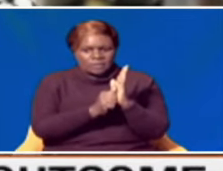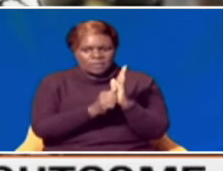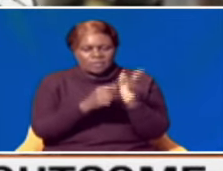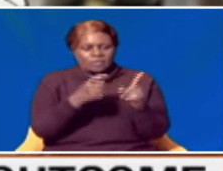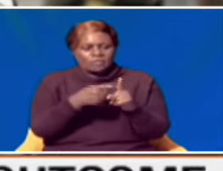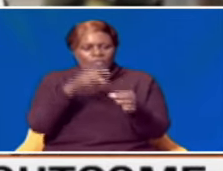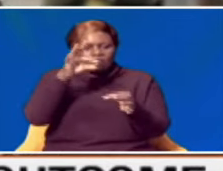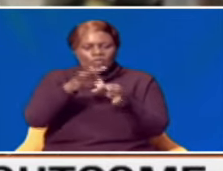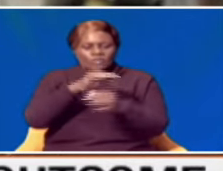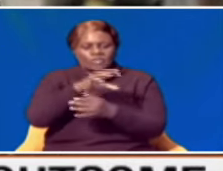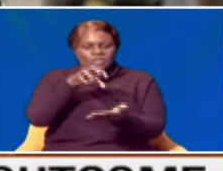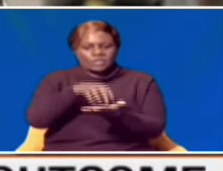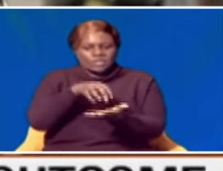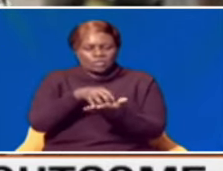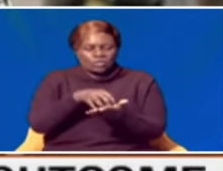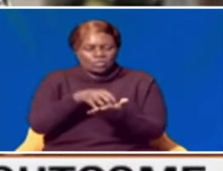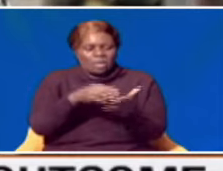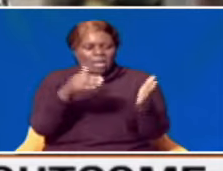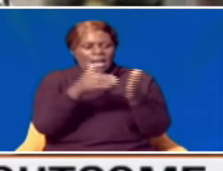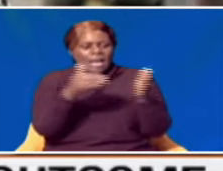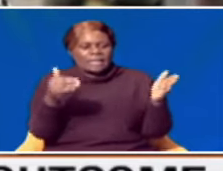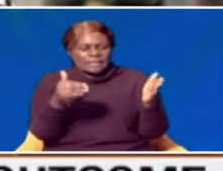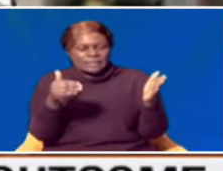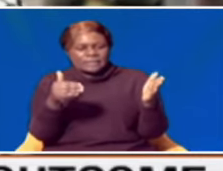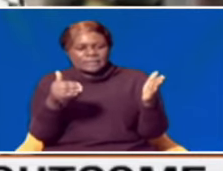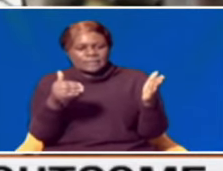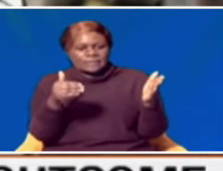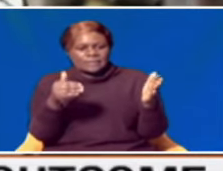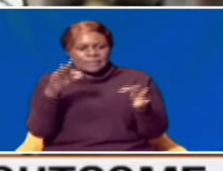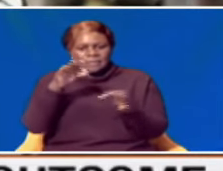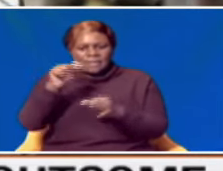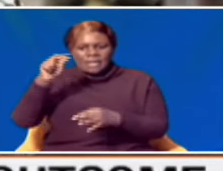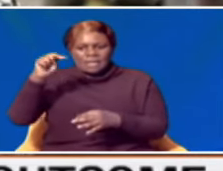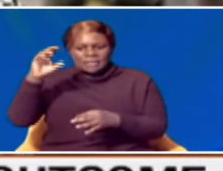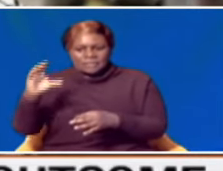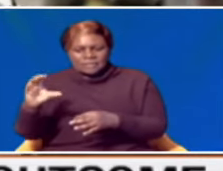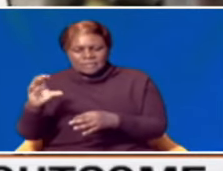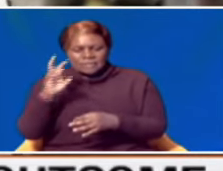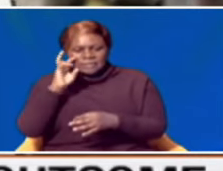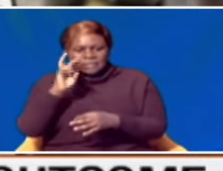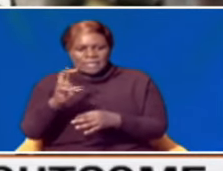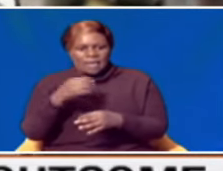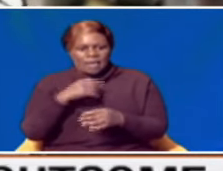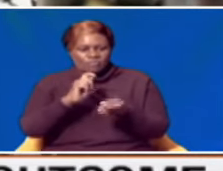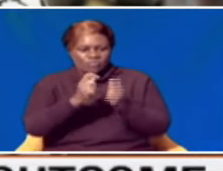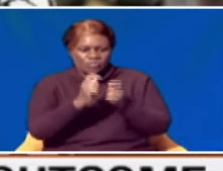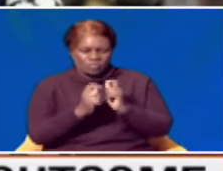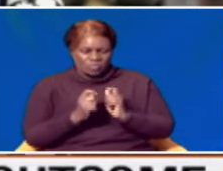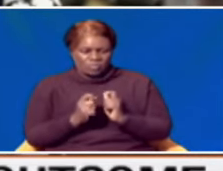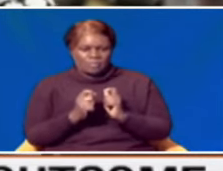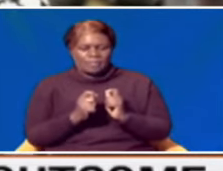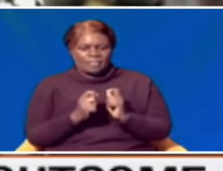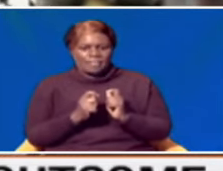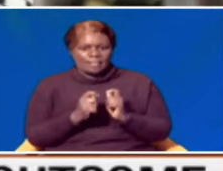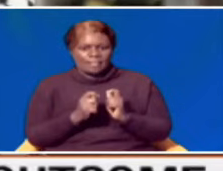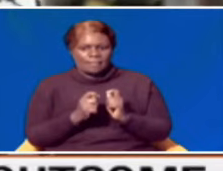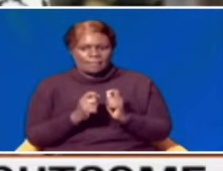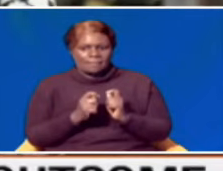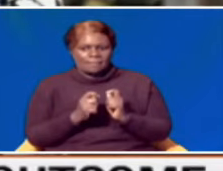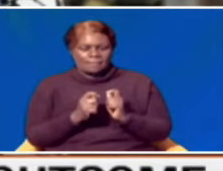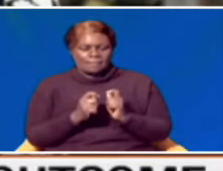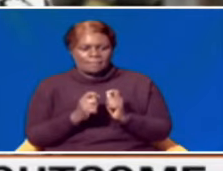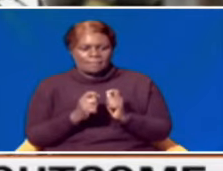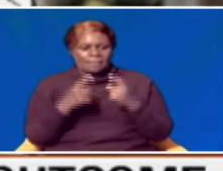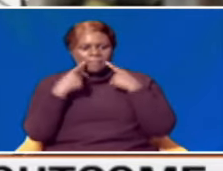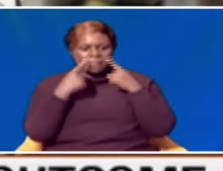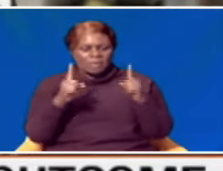voting stations vis-a-vis the ones that are scanned and uploaded by the IEC, we see that there's a doctoring of those scanned results.